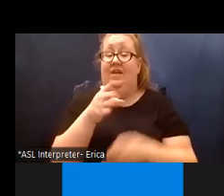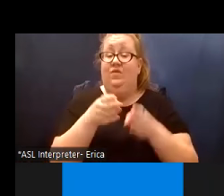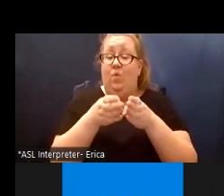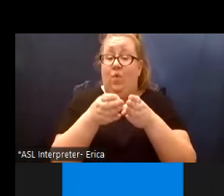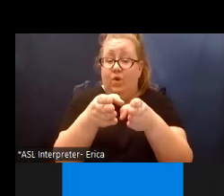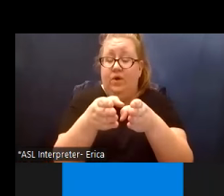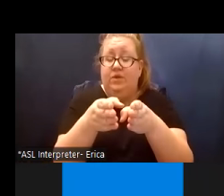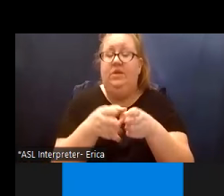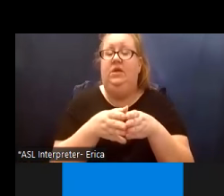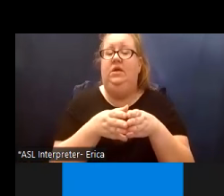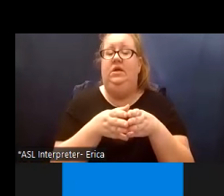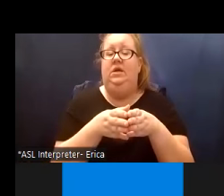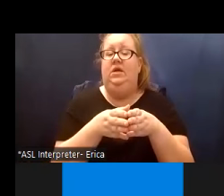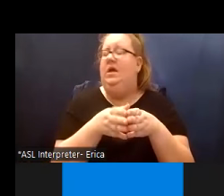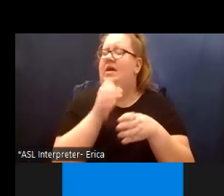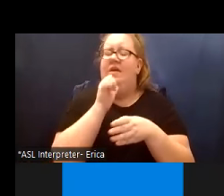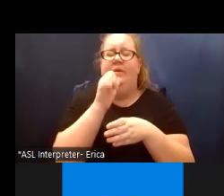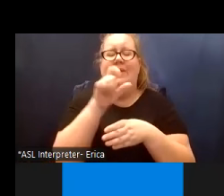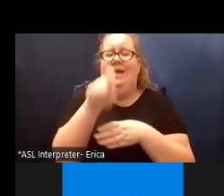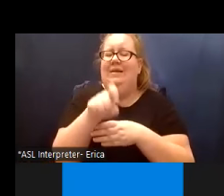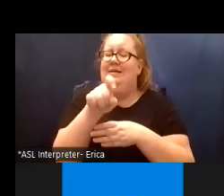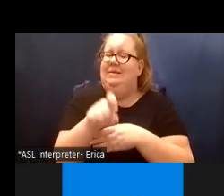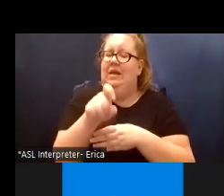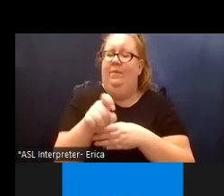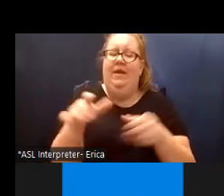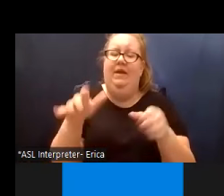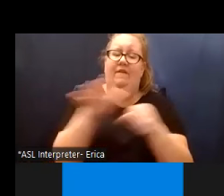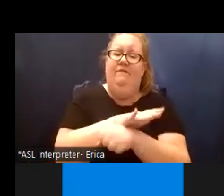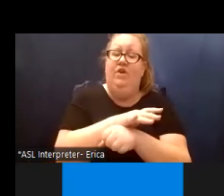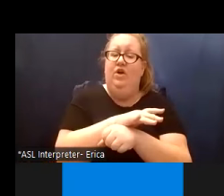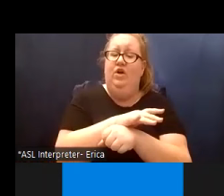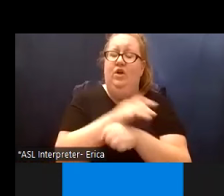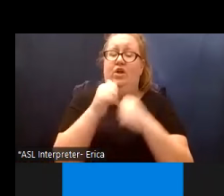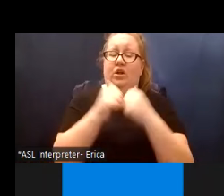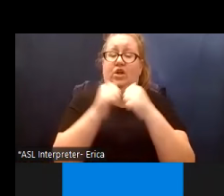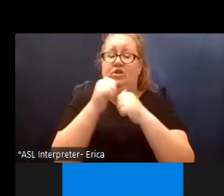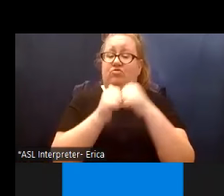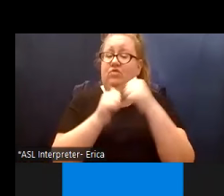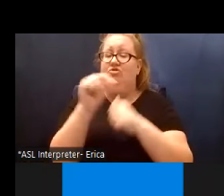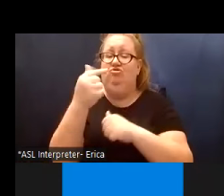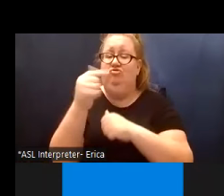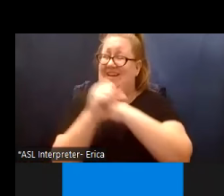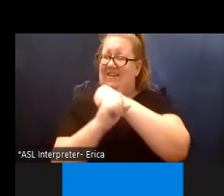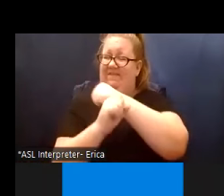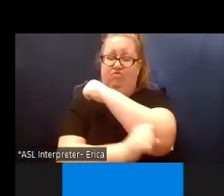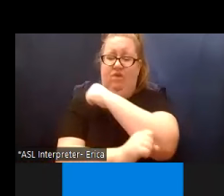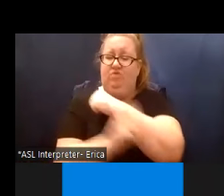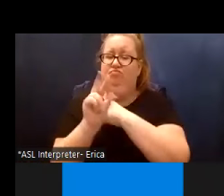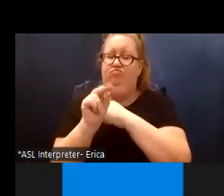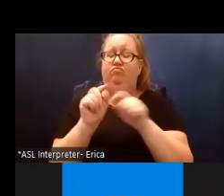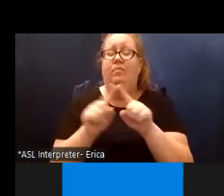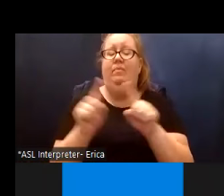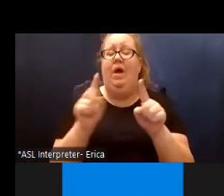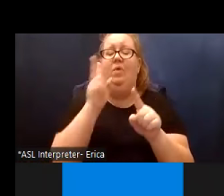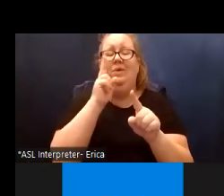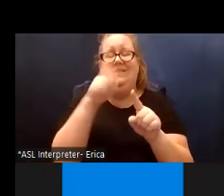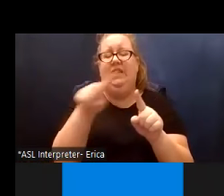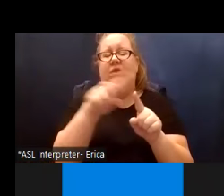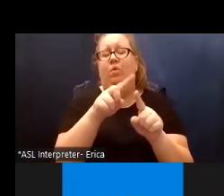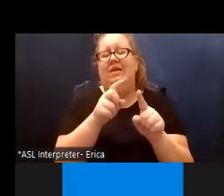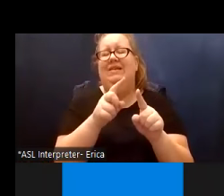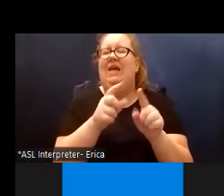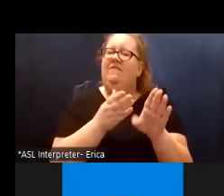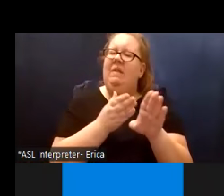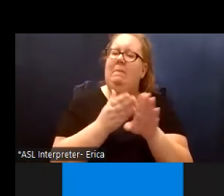would not necessarily be a full stretch of green infrastructure, but we see these as some of the main opportunities